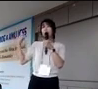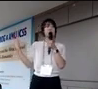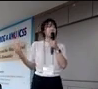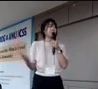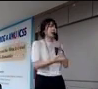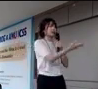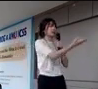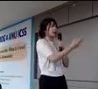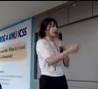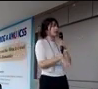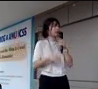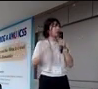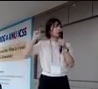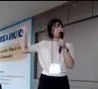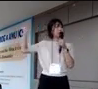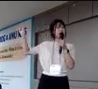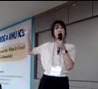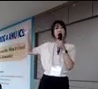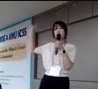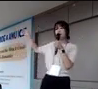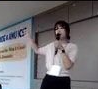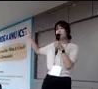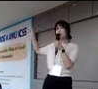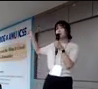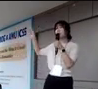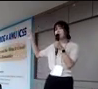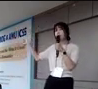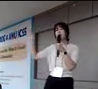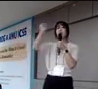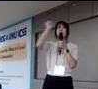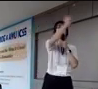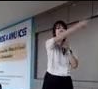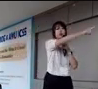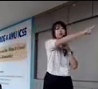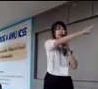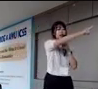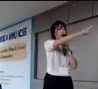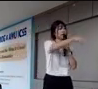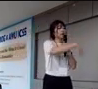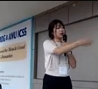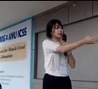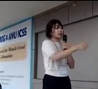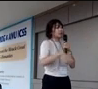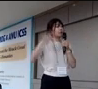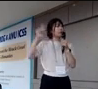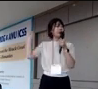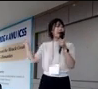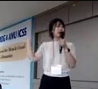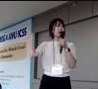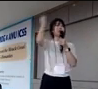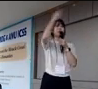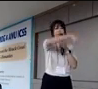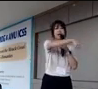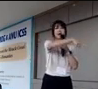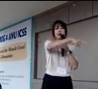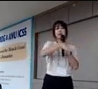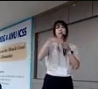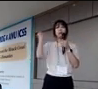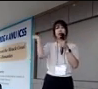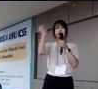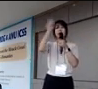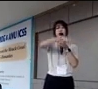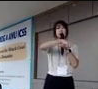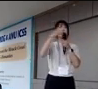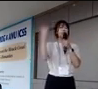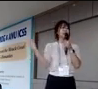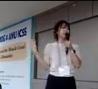pointing. So I could say in English, she and point, which would be different from she over here. Same thing with that girl versus that girl.